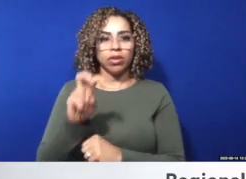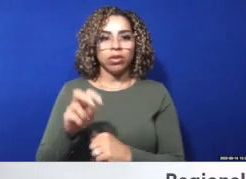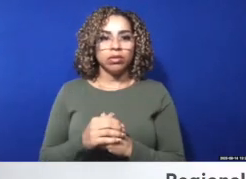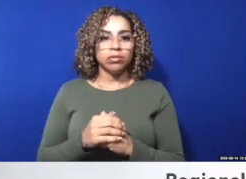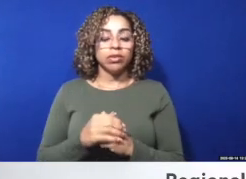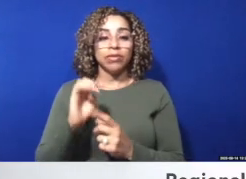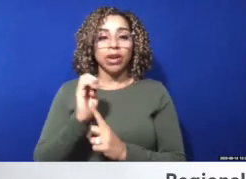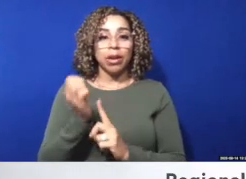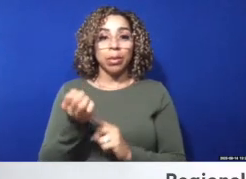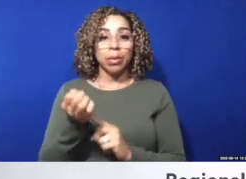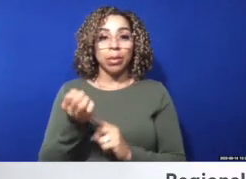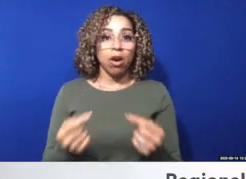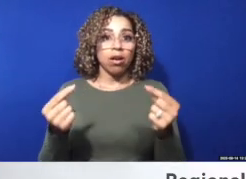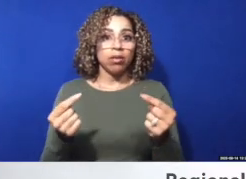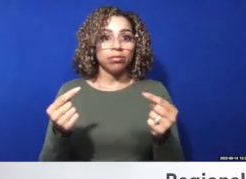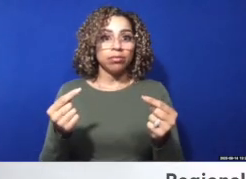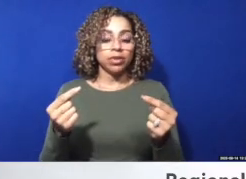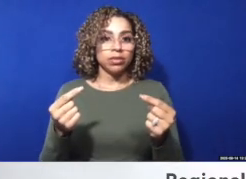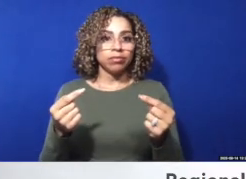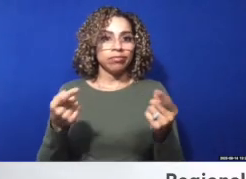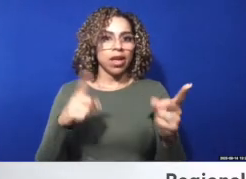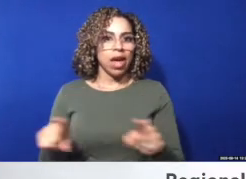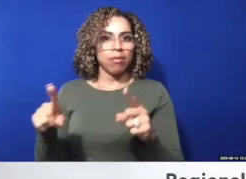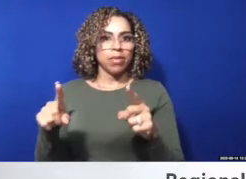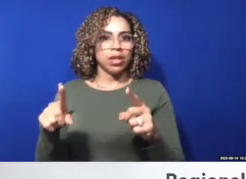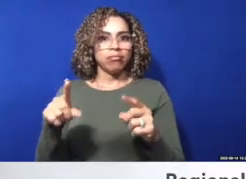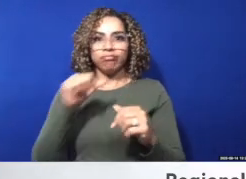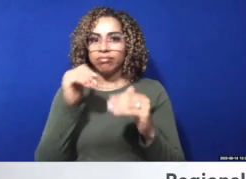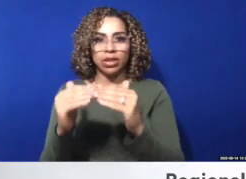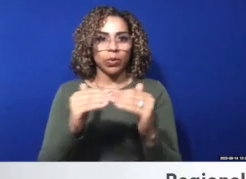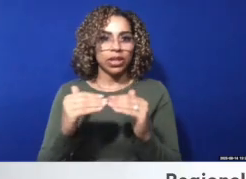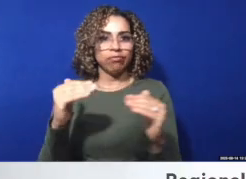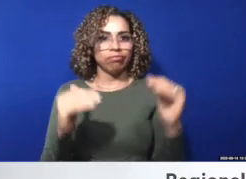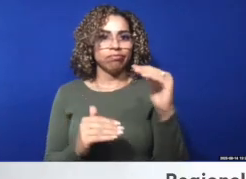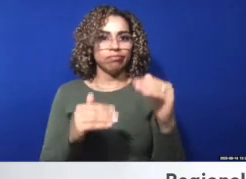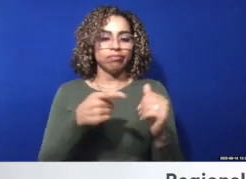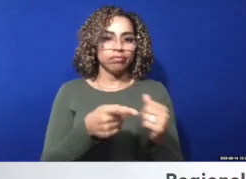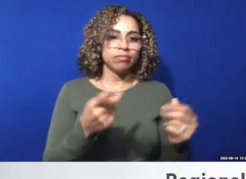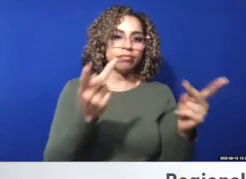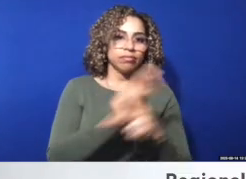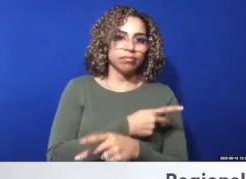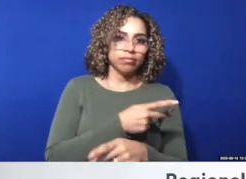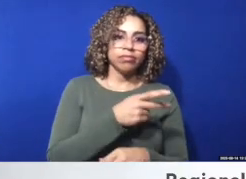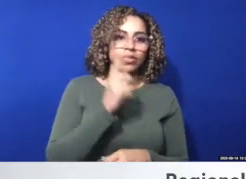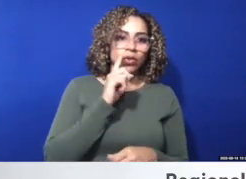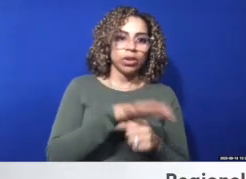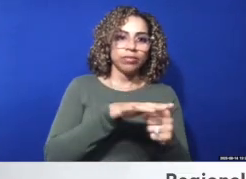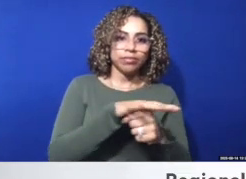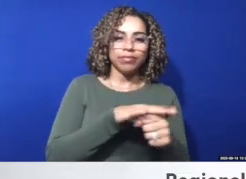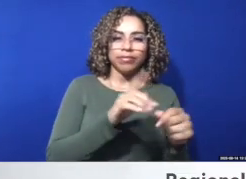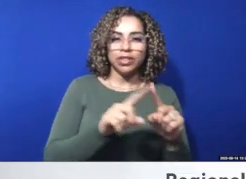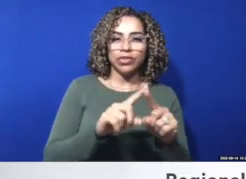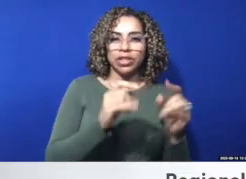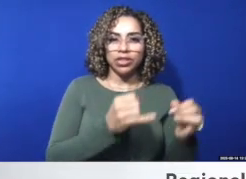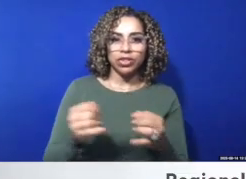Environmental harms are felt inequitably across the state, and these programs are intended to tailor investments to best meet the needs of different individuals and